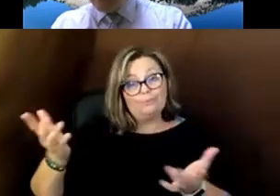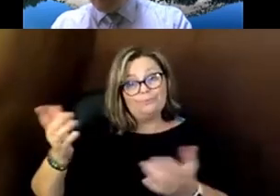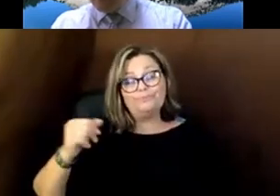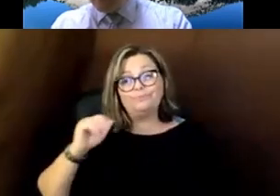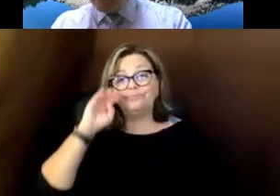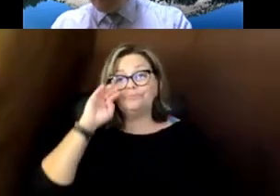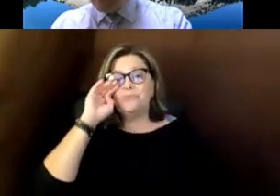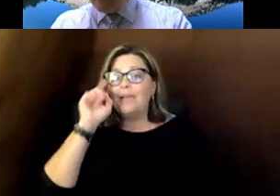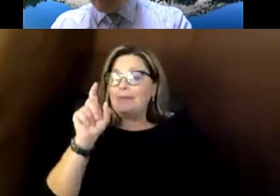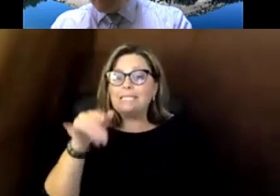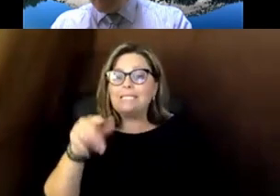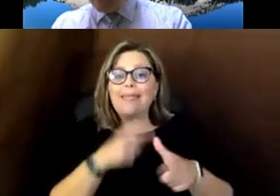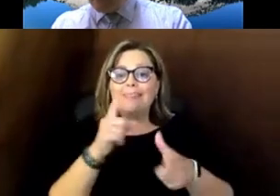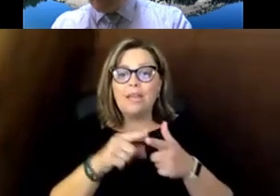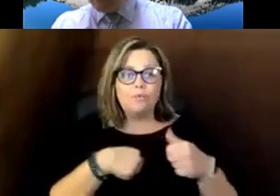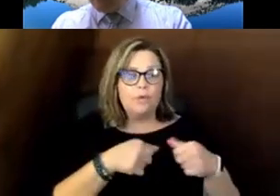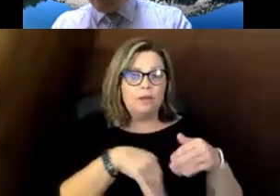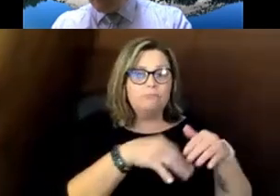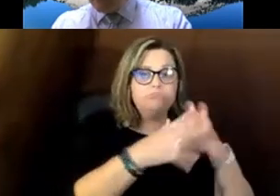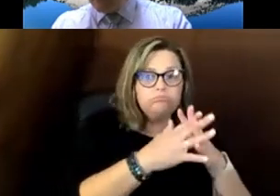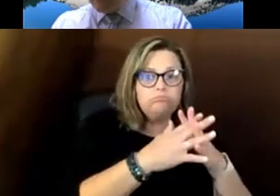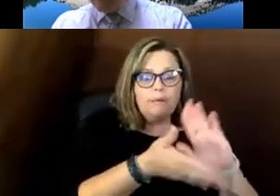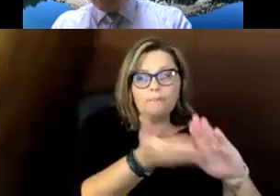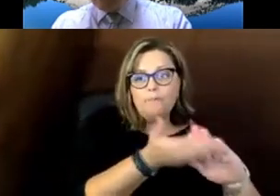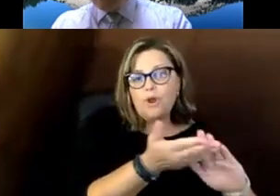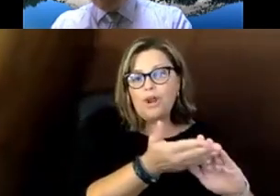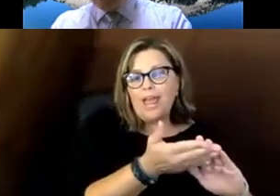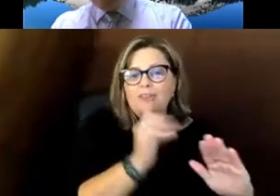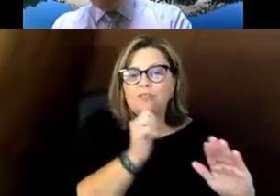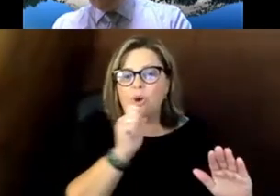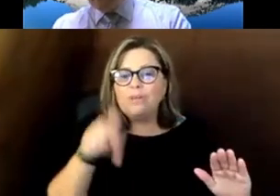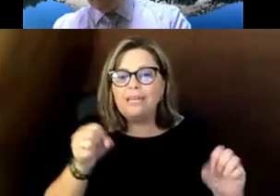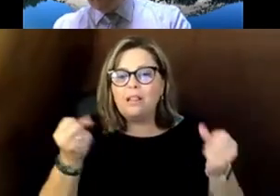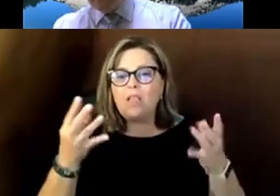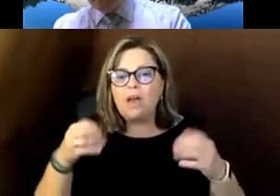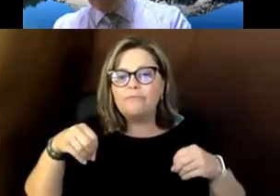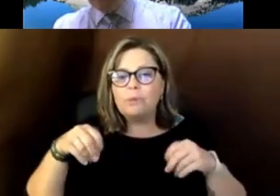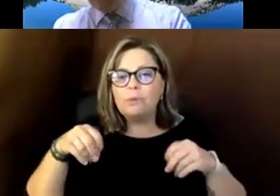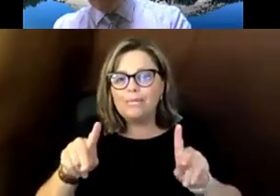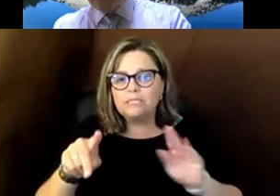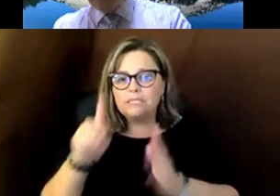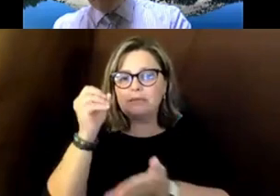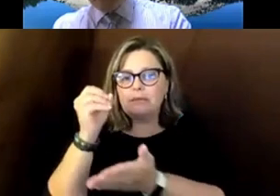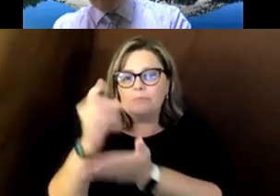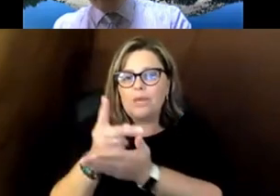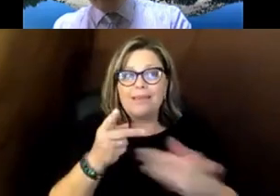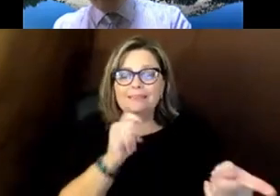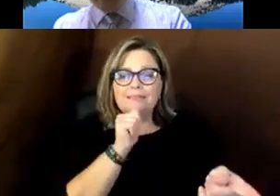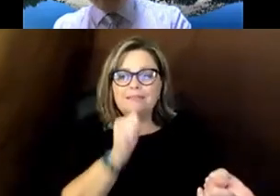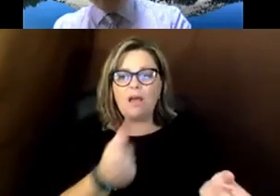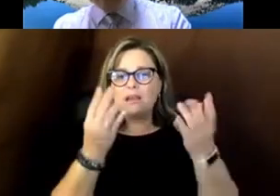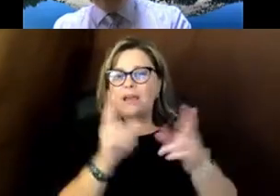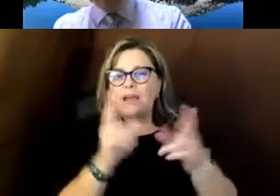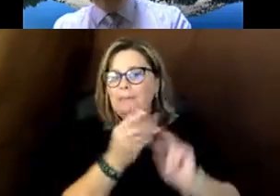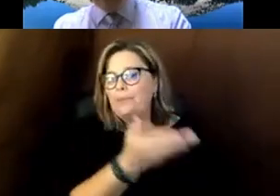get up and running with very little permitting because there is not a lot of people living up on the ridge, particularly in Paradise right now.